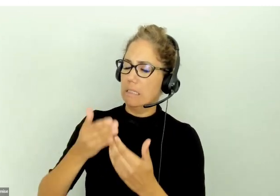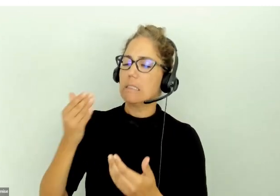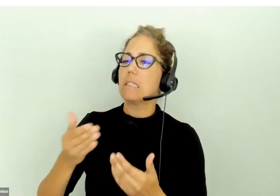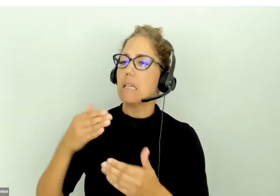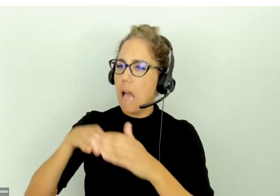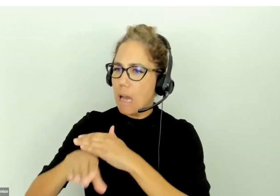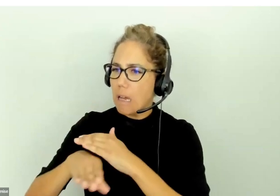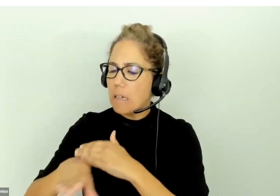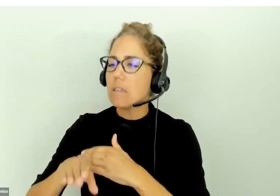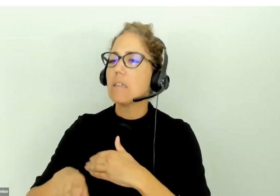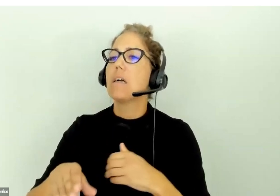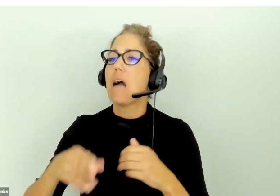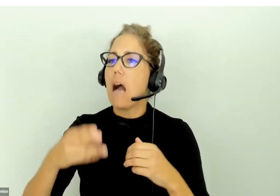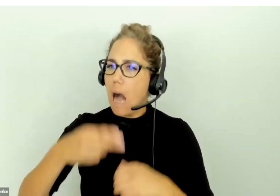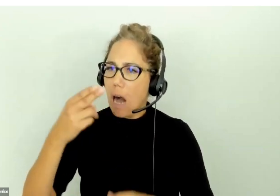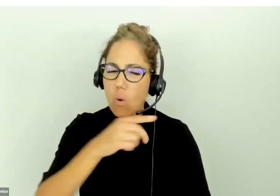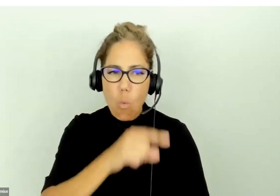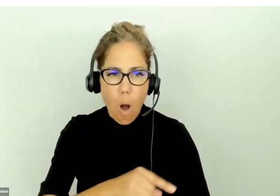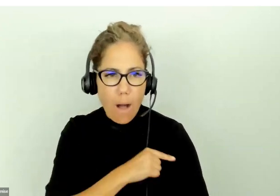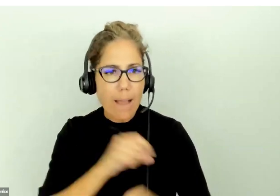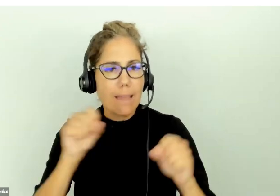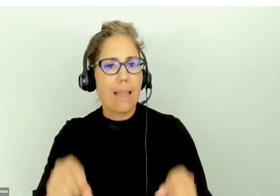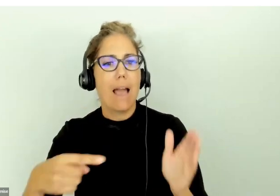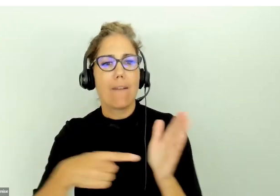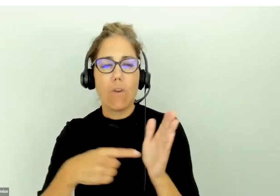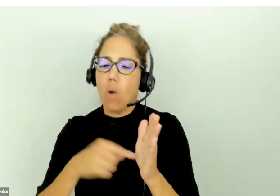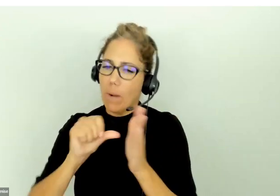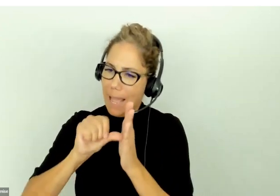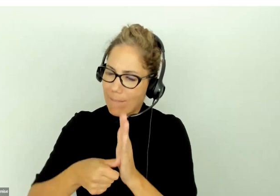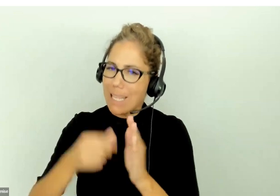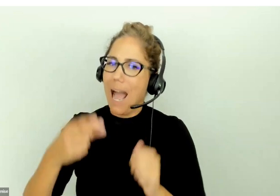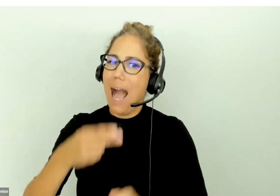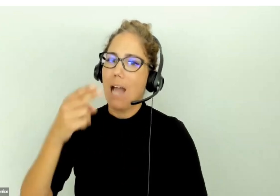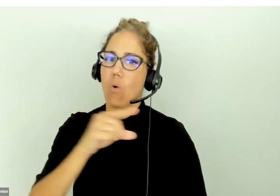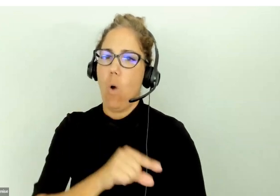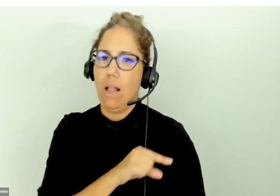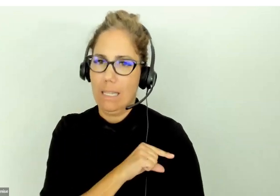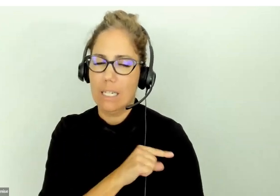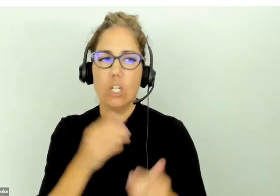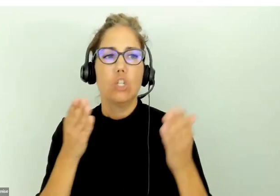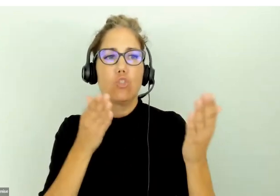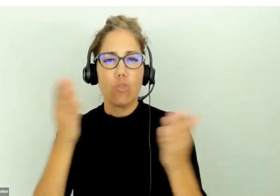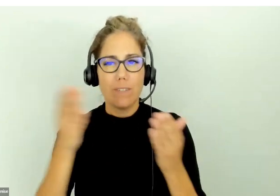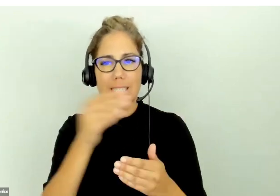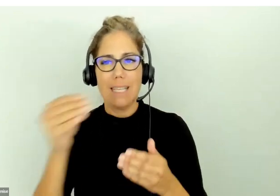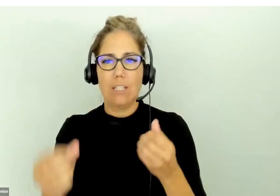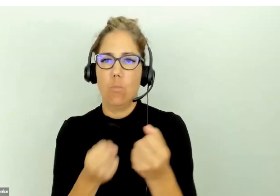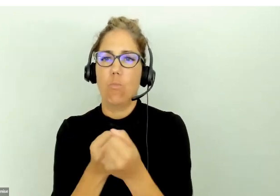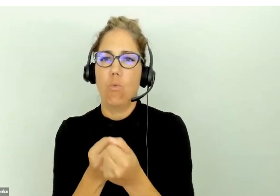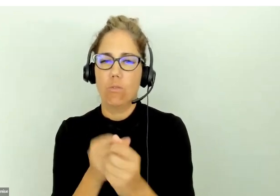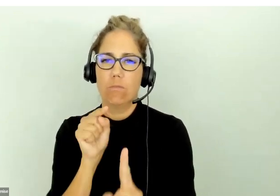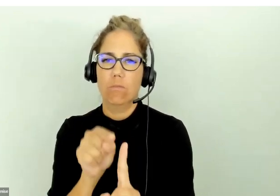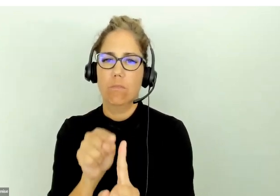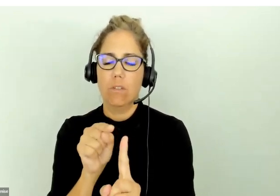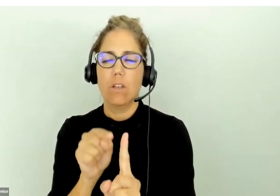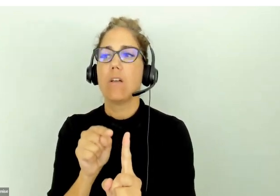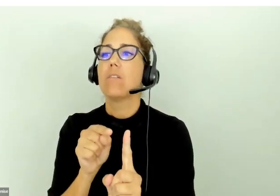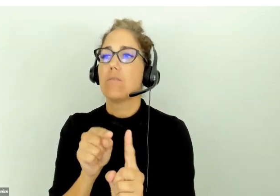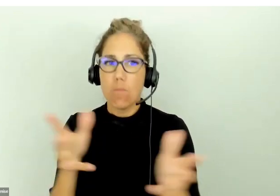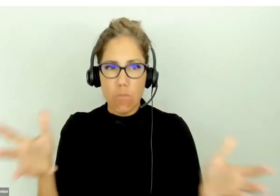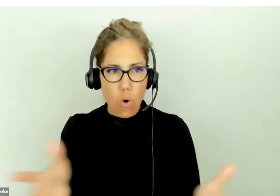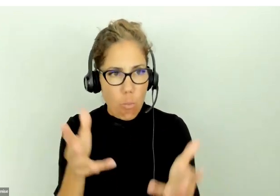affordable, high quality, and I want to emphasize high quality services and supports that promote both